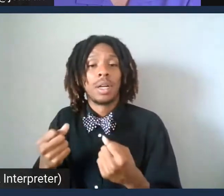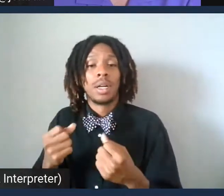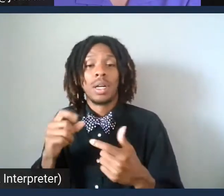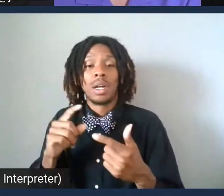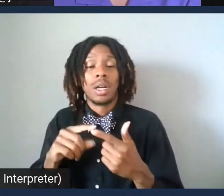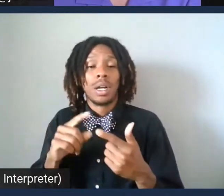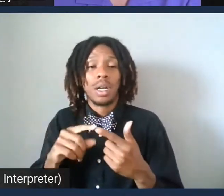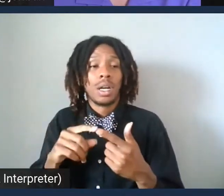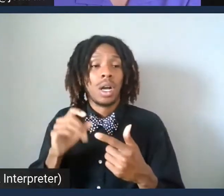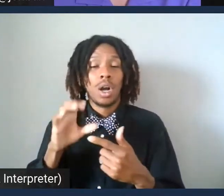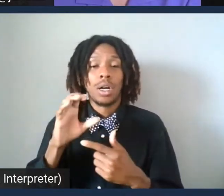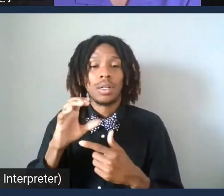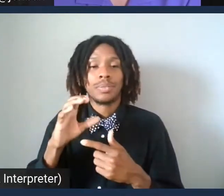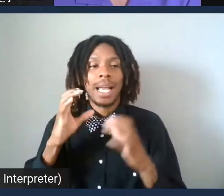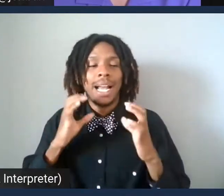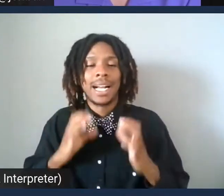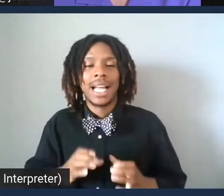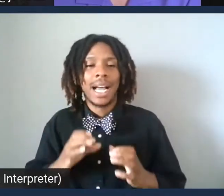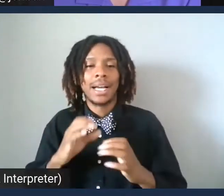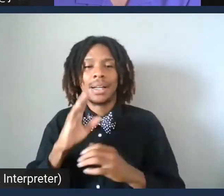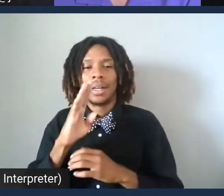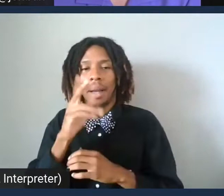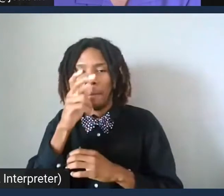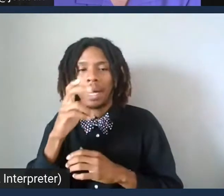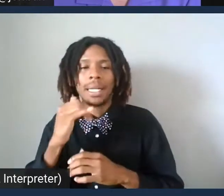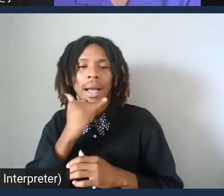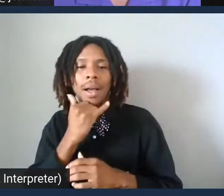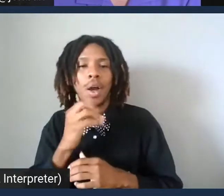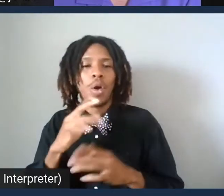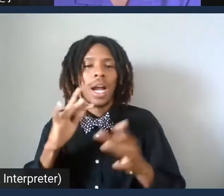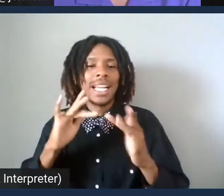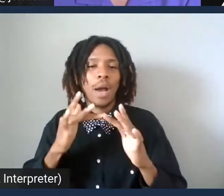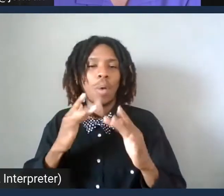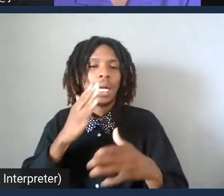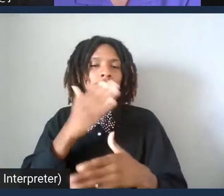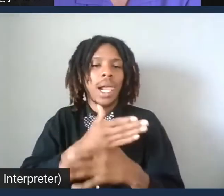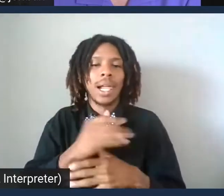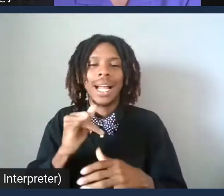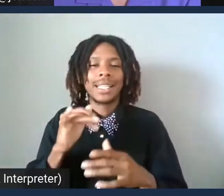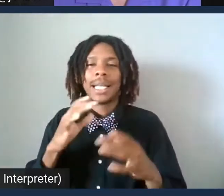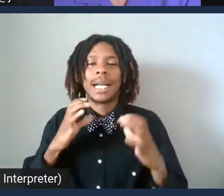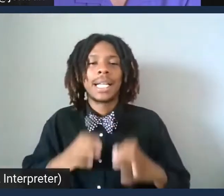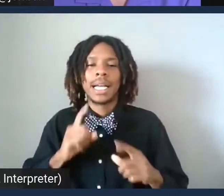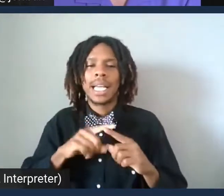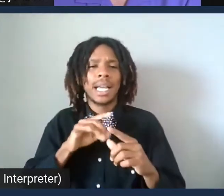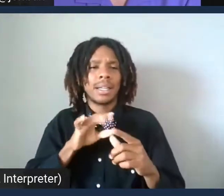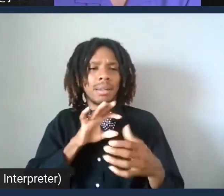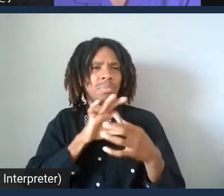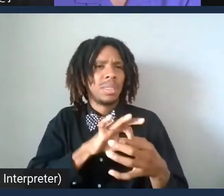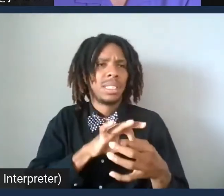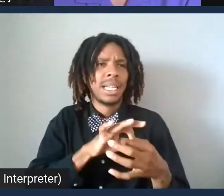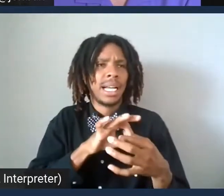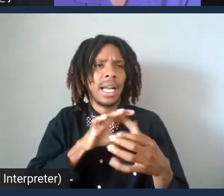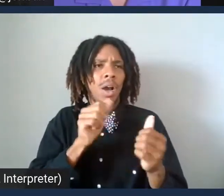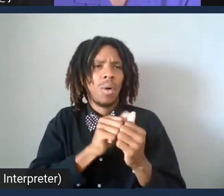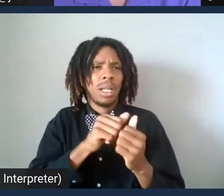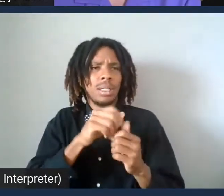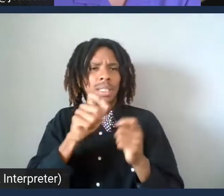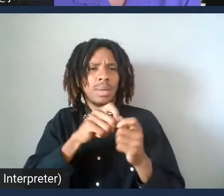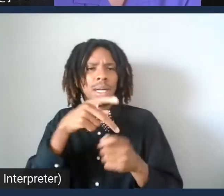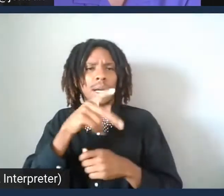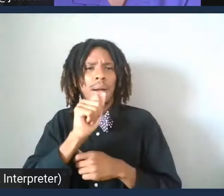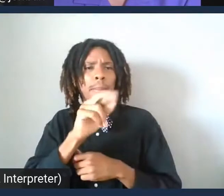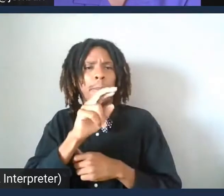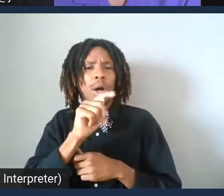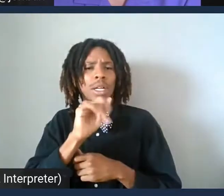client generated bugs, or even a networking disruption, like the client cannot connect to a particular partition, in which case you actually want